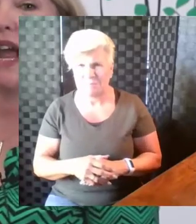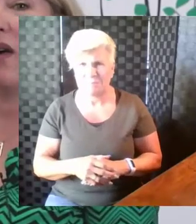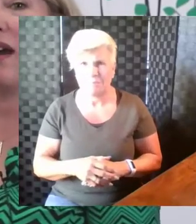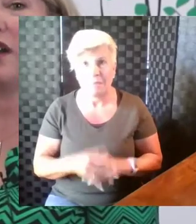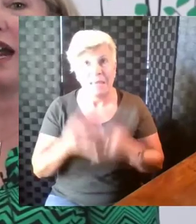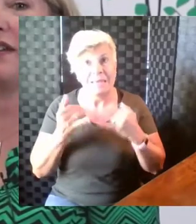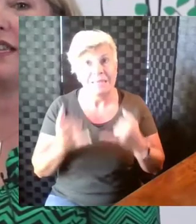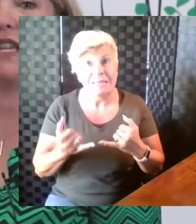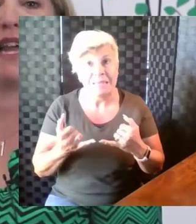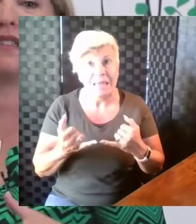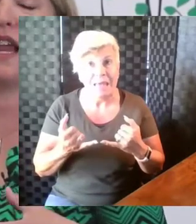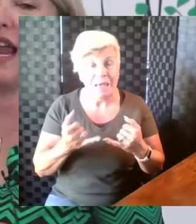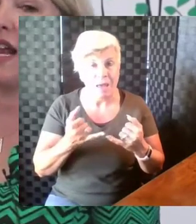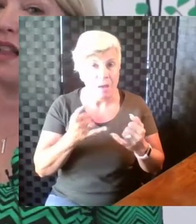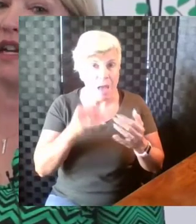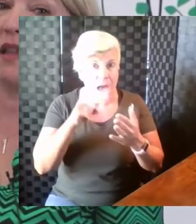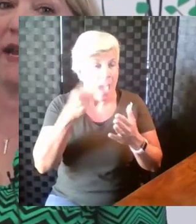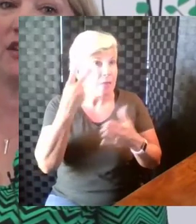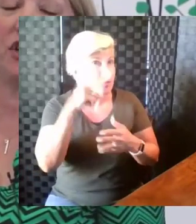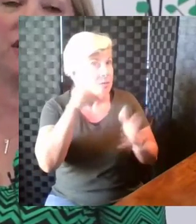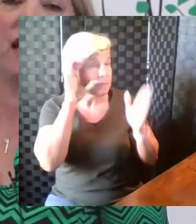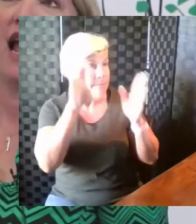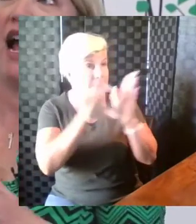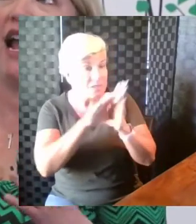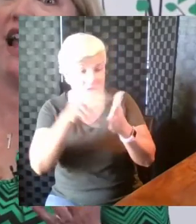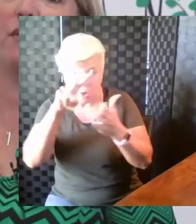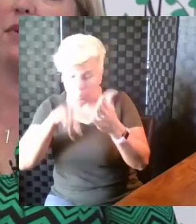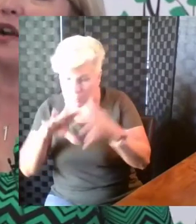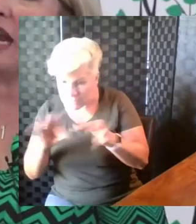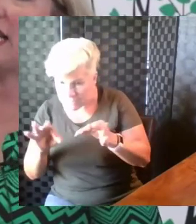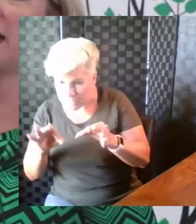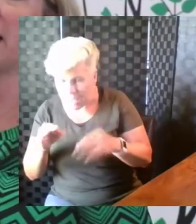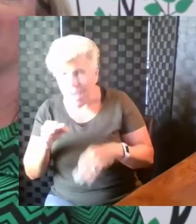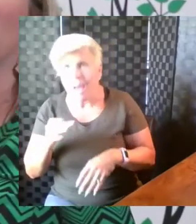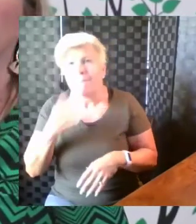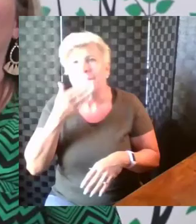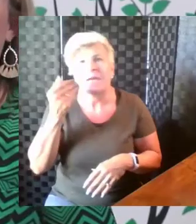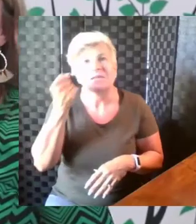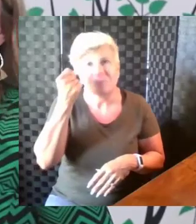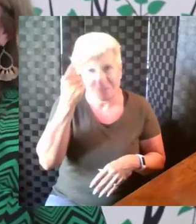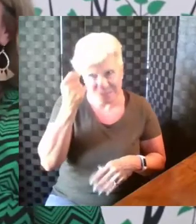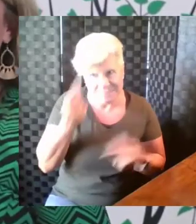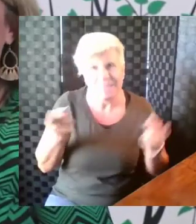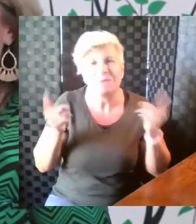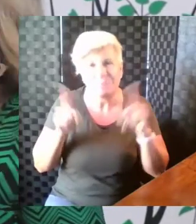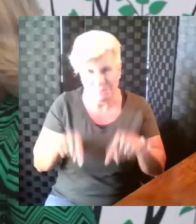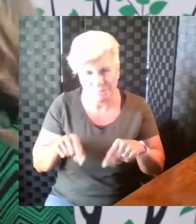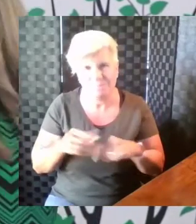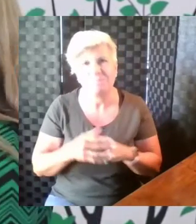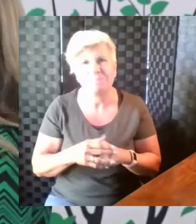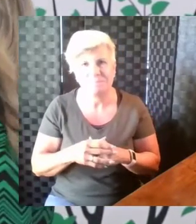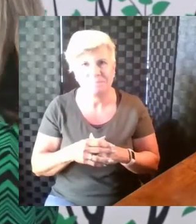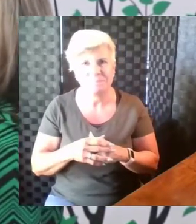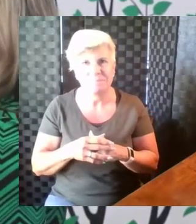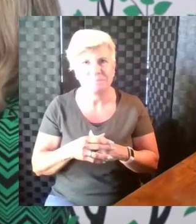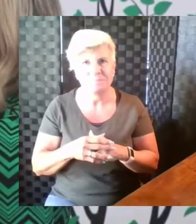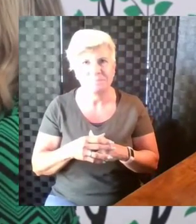So now after I read the text and I look at the pictures, I have a better idea of what's happening in the story.